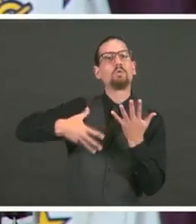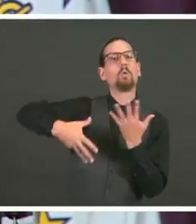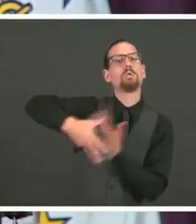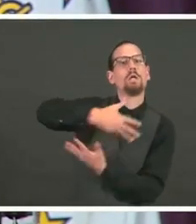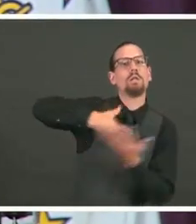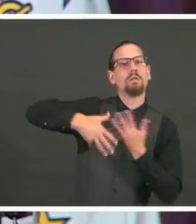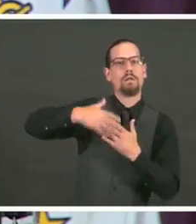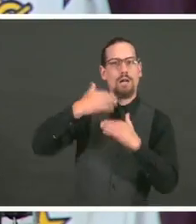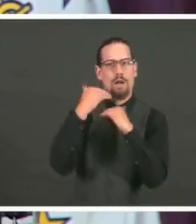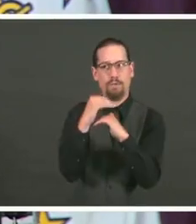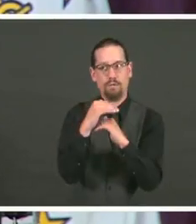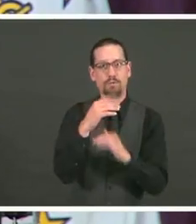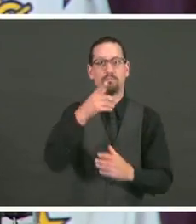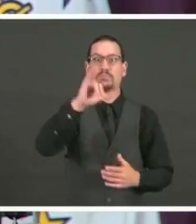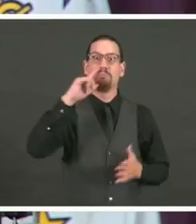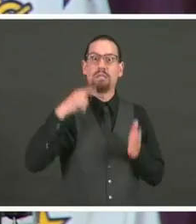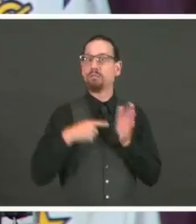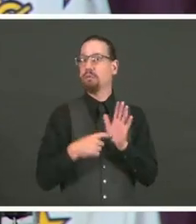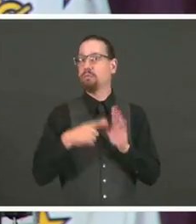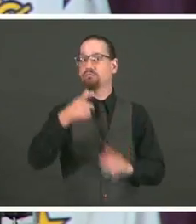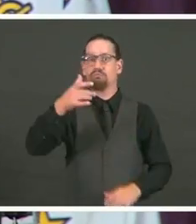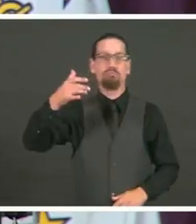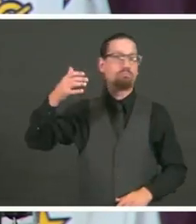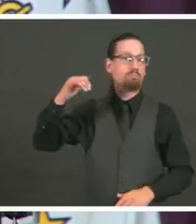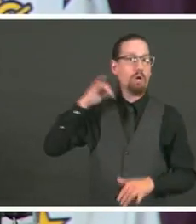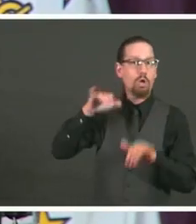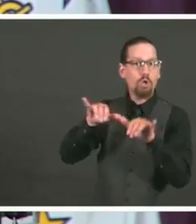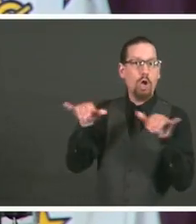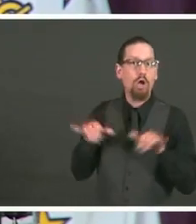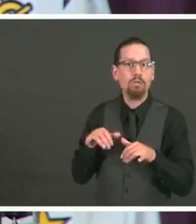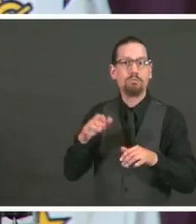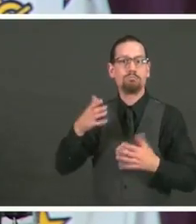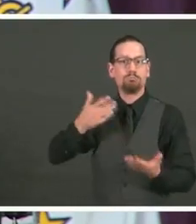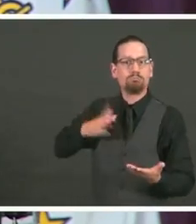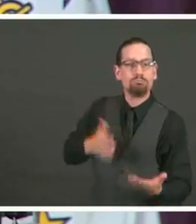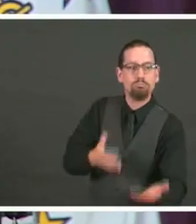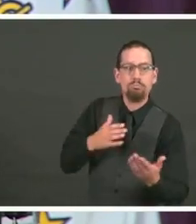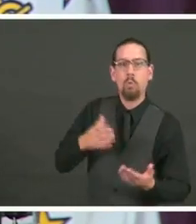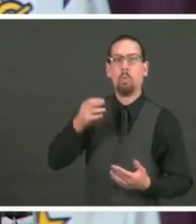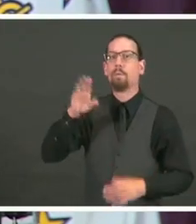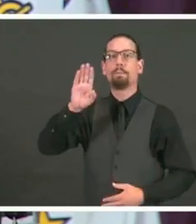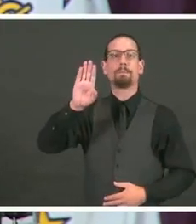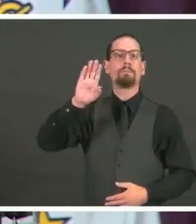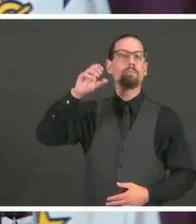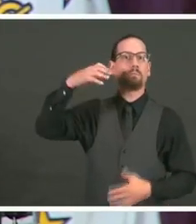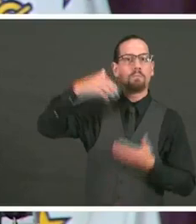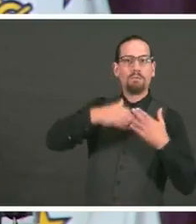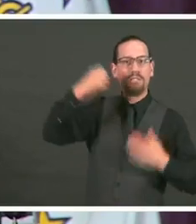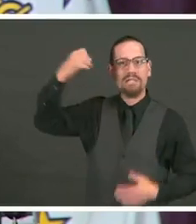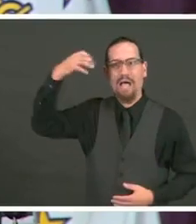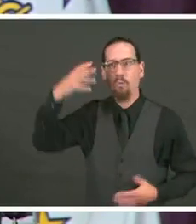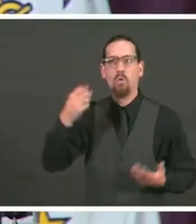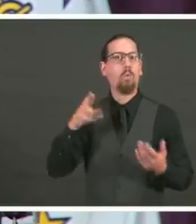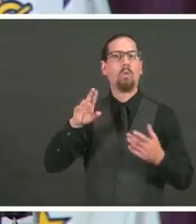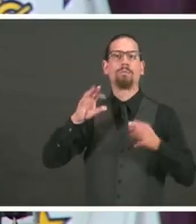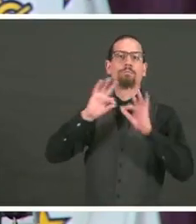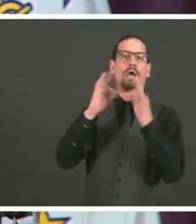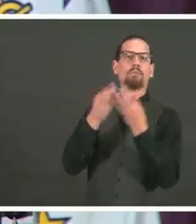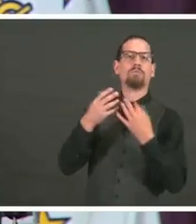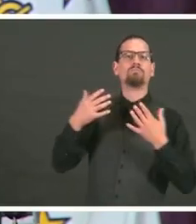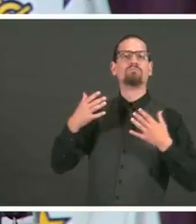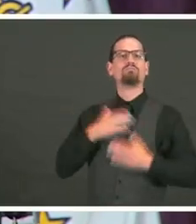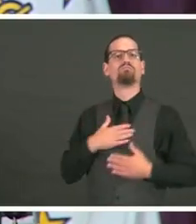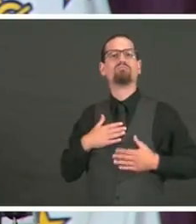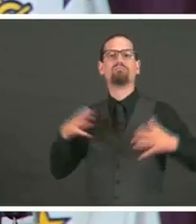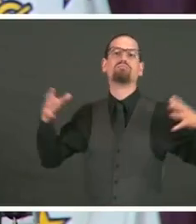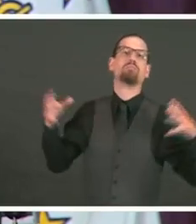shouldn't have a baby shower with 25 people. Shouldn't have a pool party or a family gathering with dozens of people.